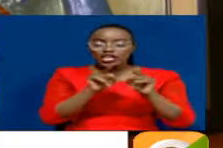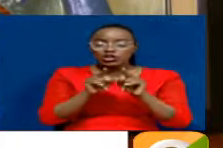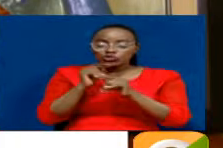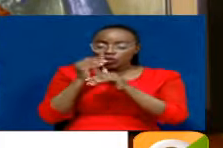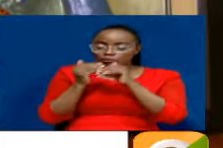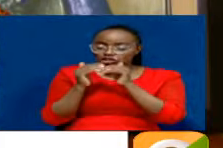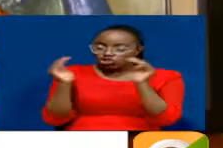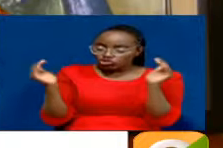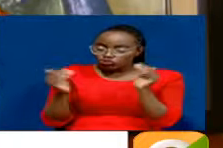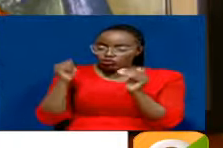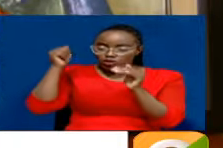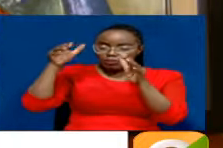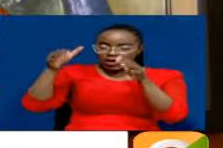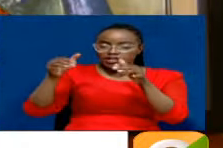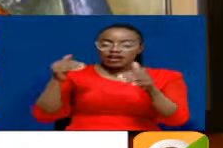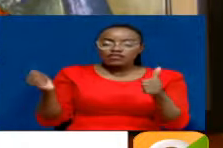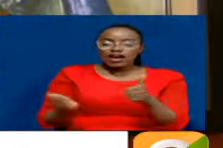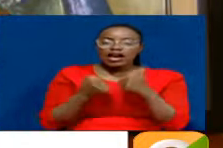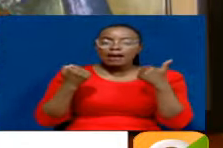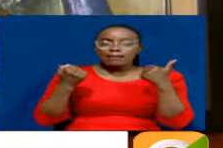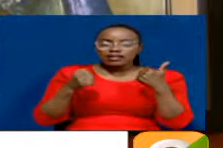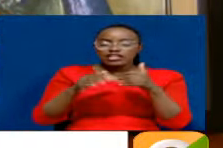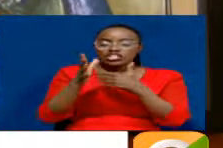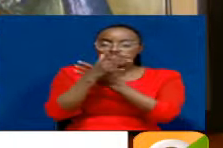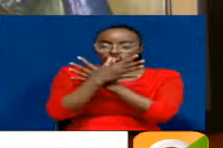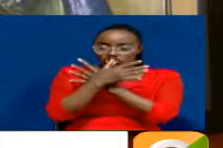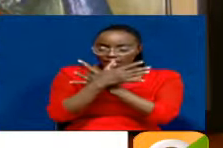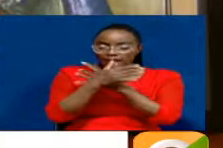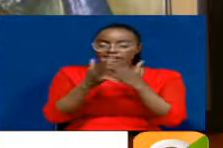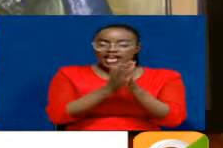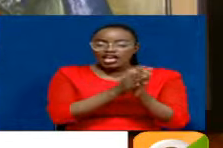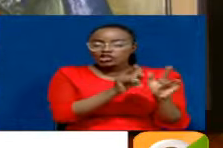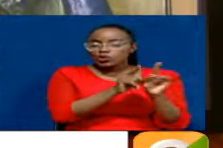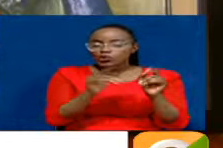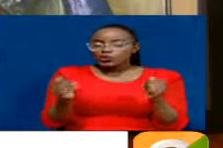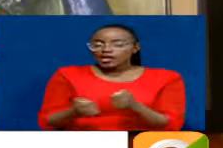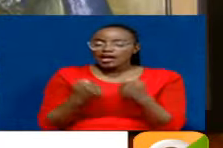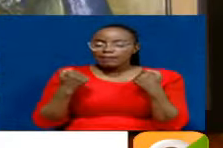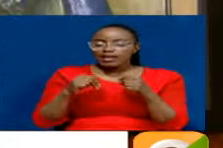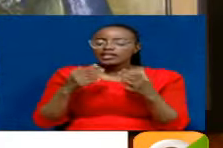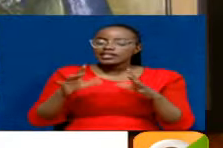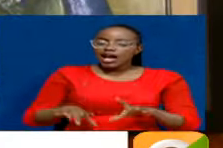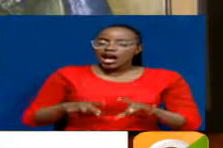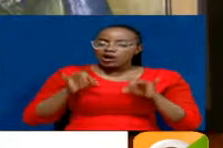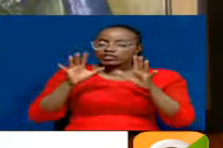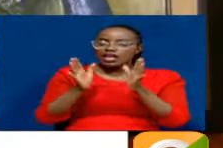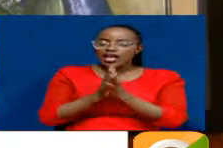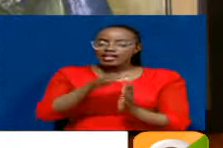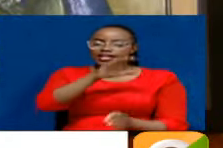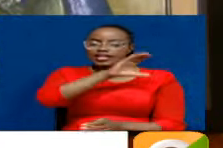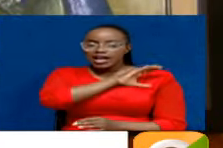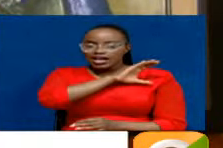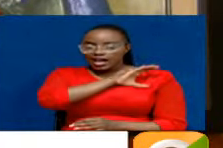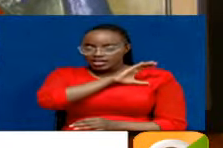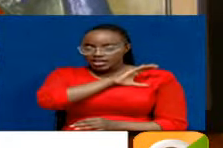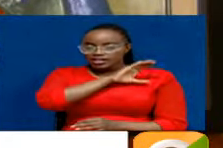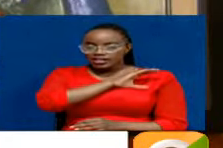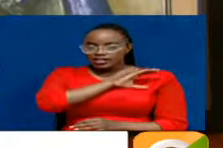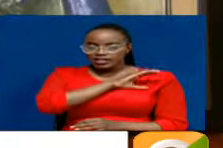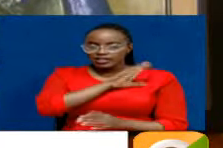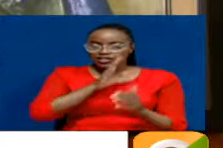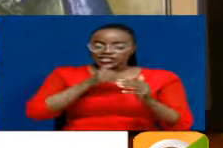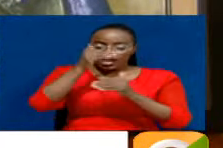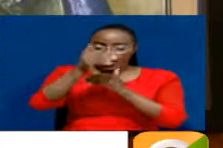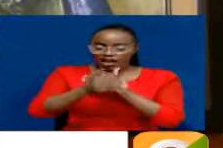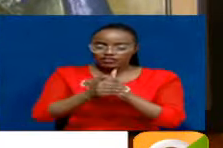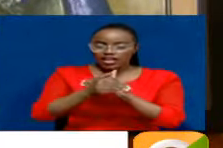even building small parties, like happens in Germany, and even in Australia and in Canada, that